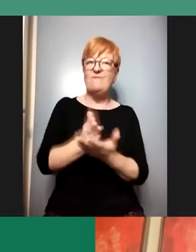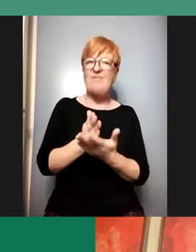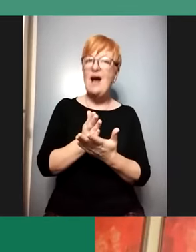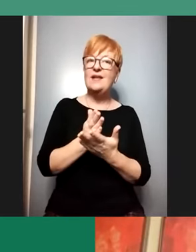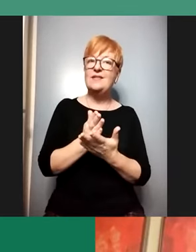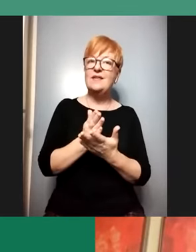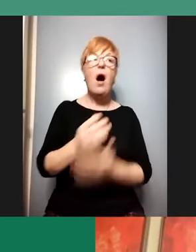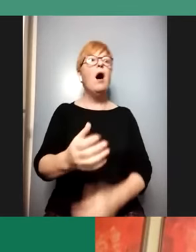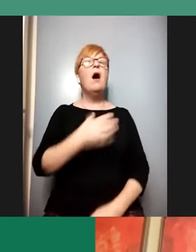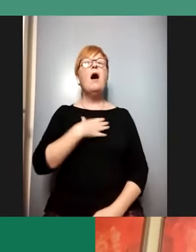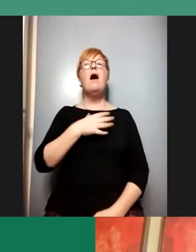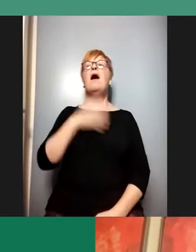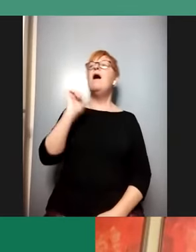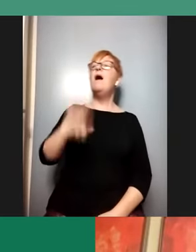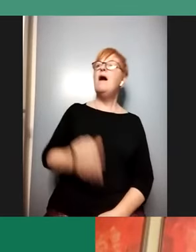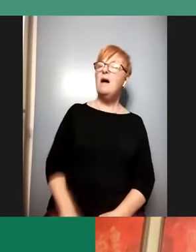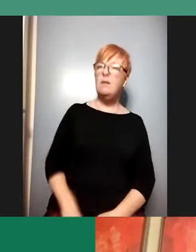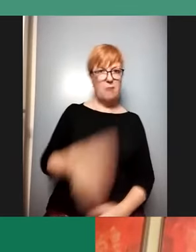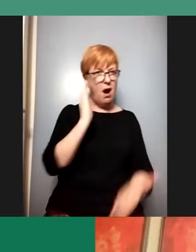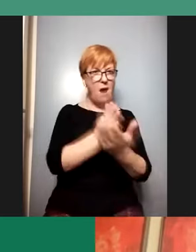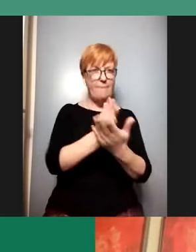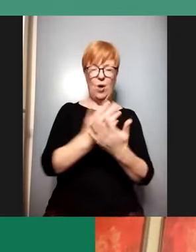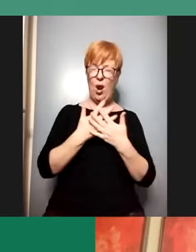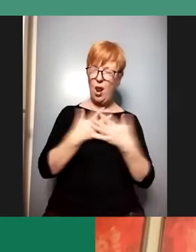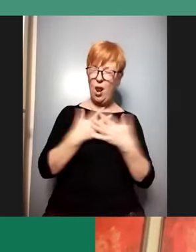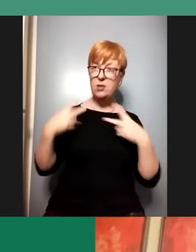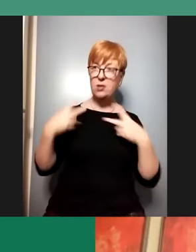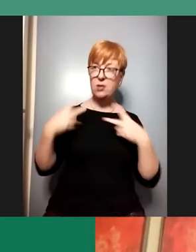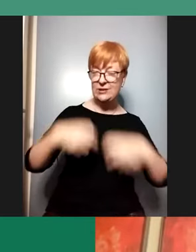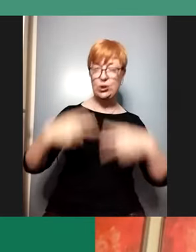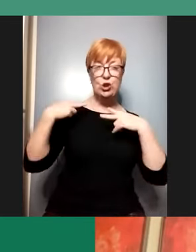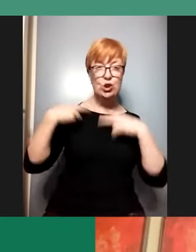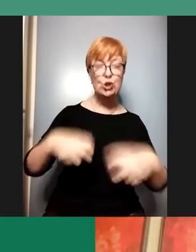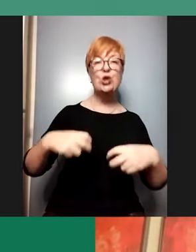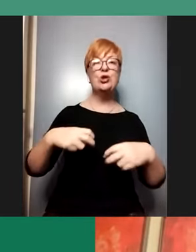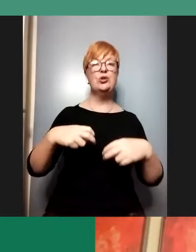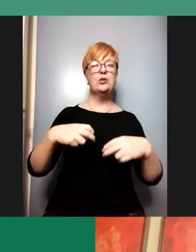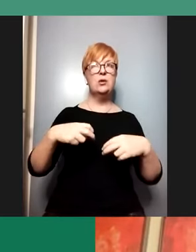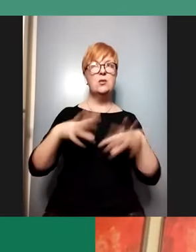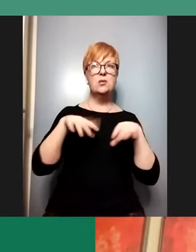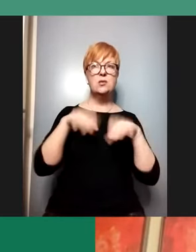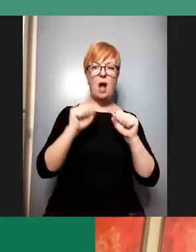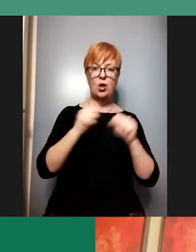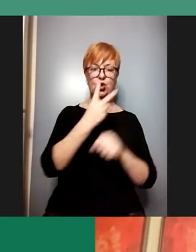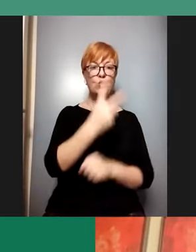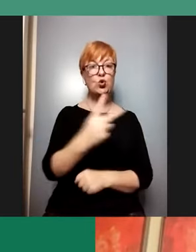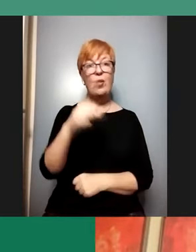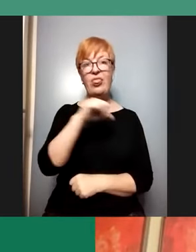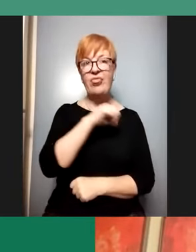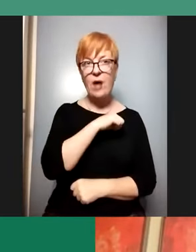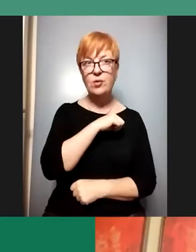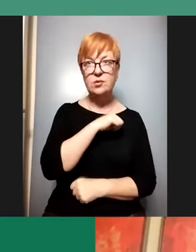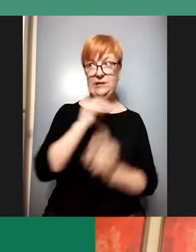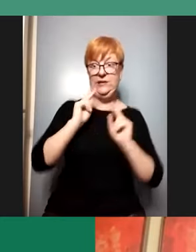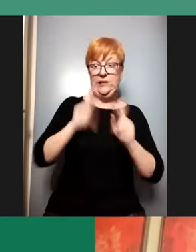No, it's absolute biography. I did a lot of research. I started researching in 2000 when he died, up until it was published. So that like a